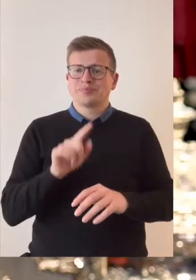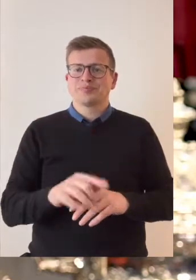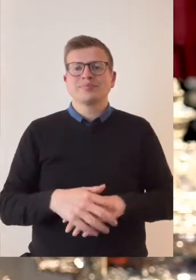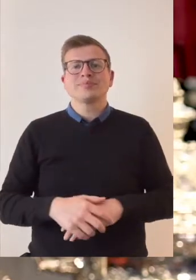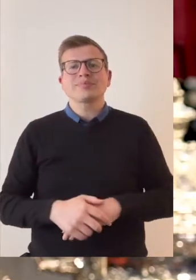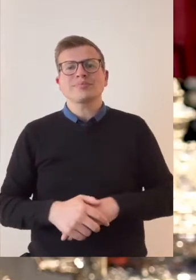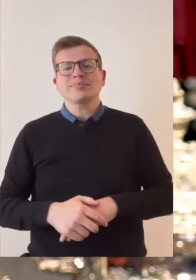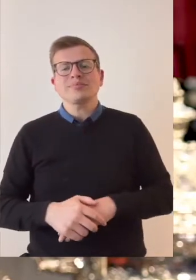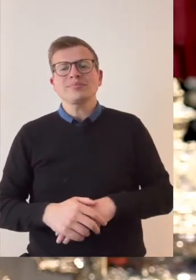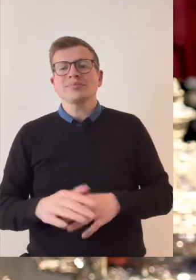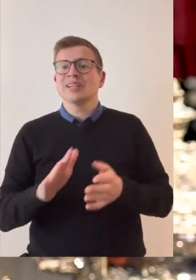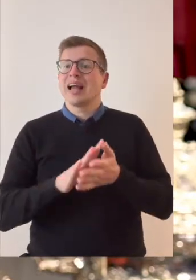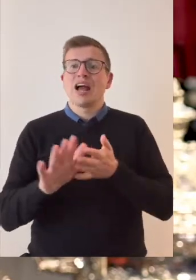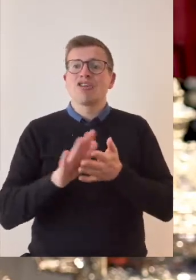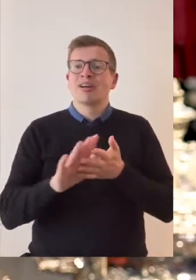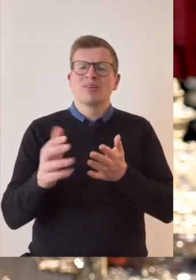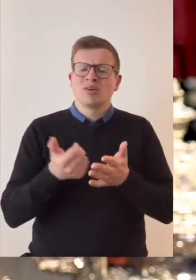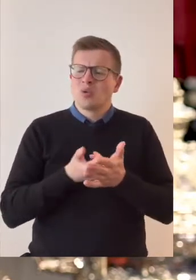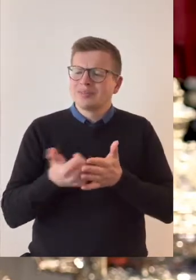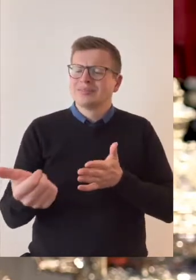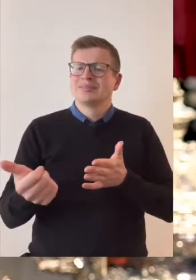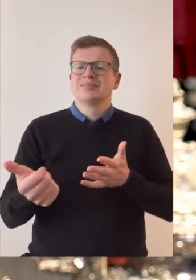know, and